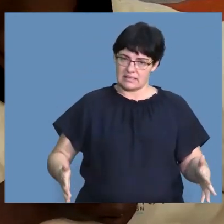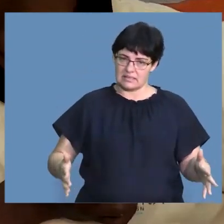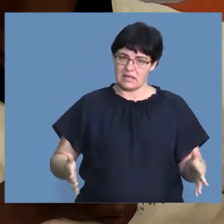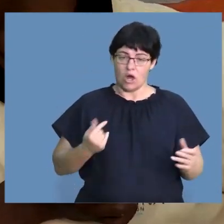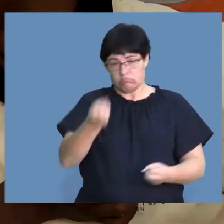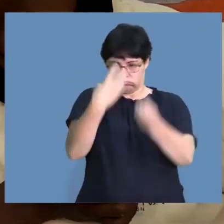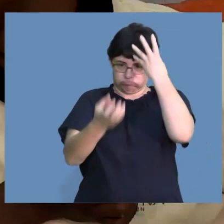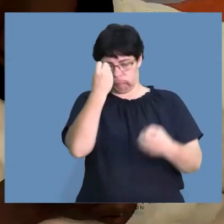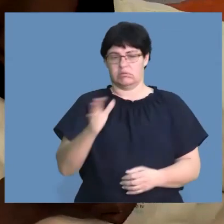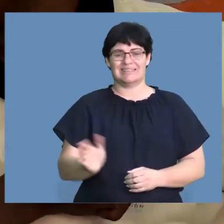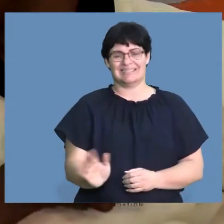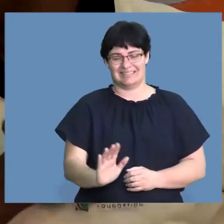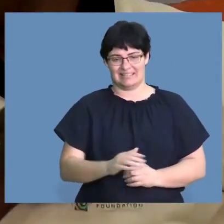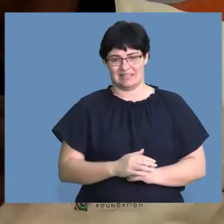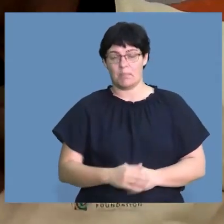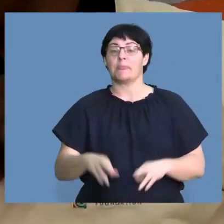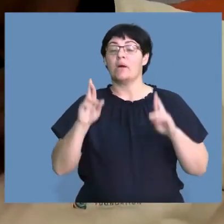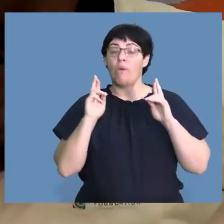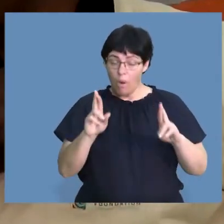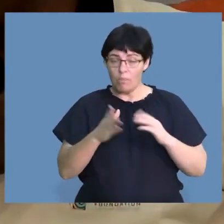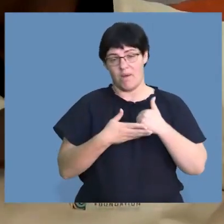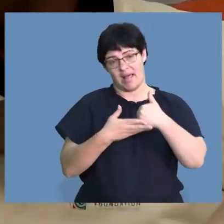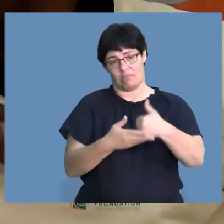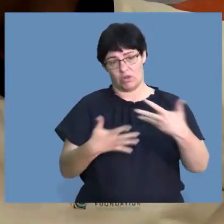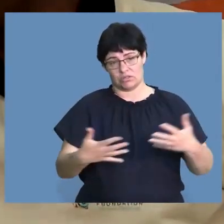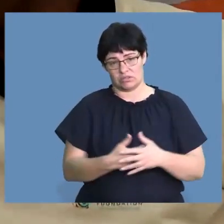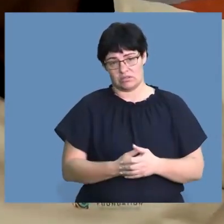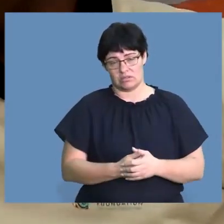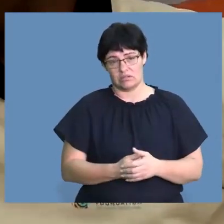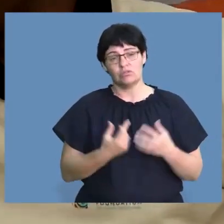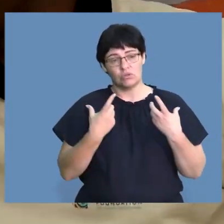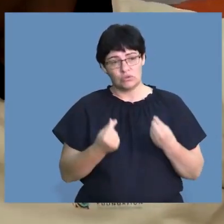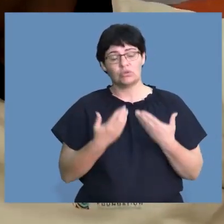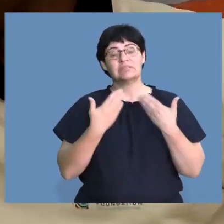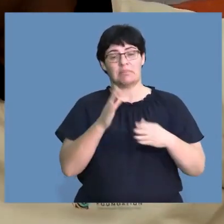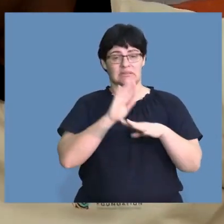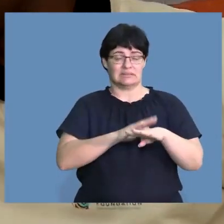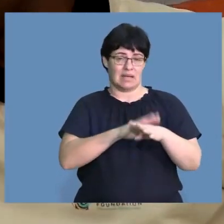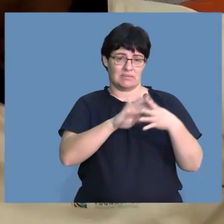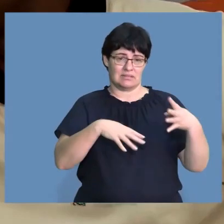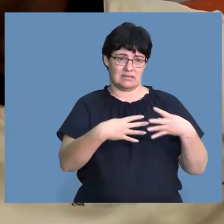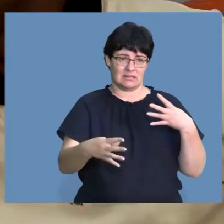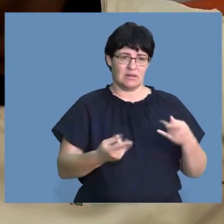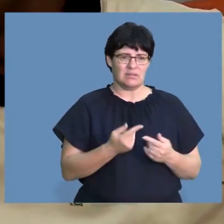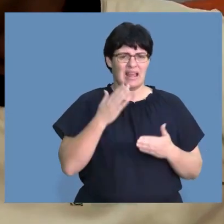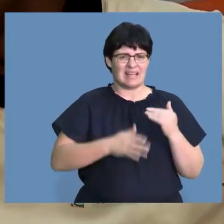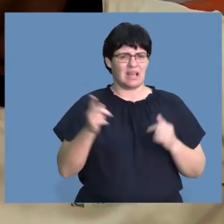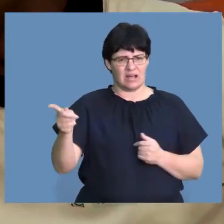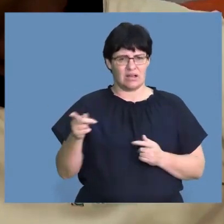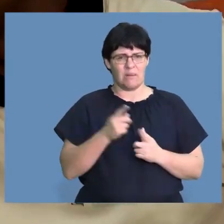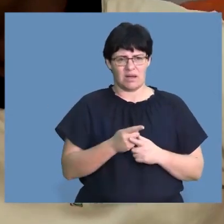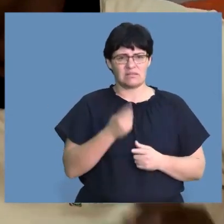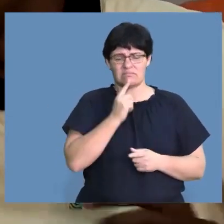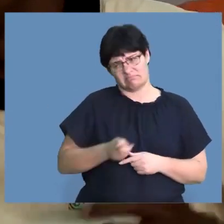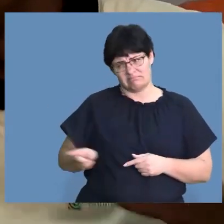to be just shoving things in. So we hope that this has helped you with doing study timetables. I think we'd better end off here